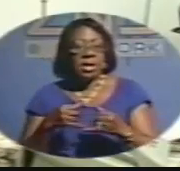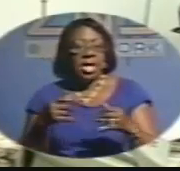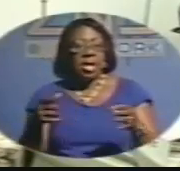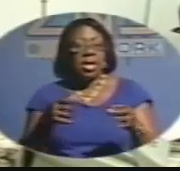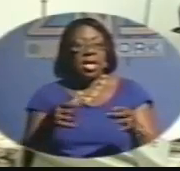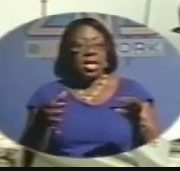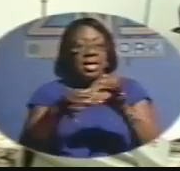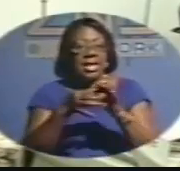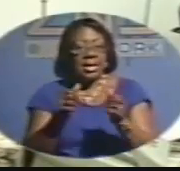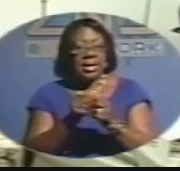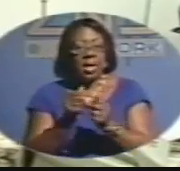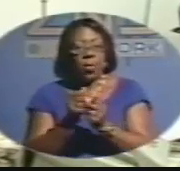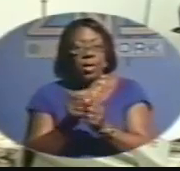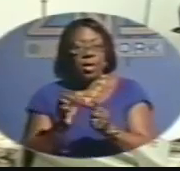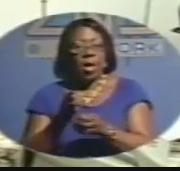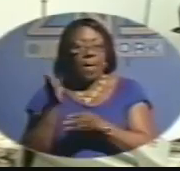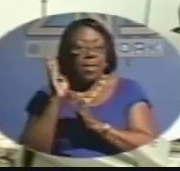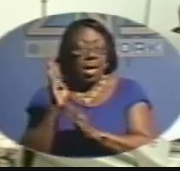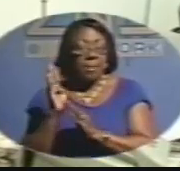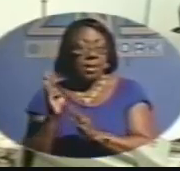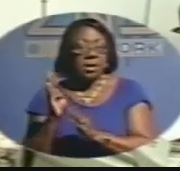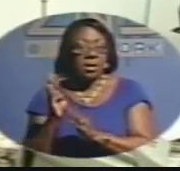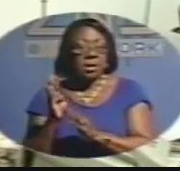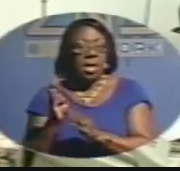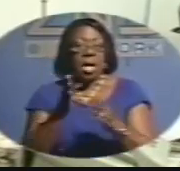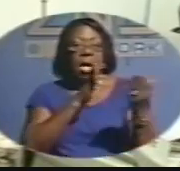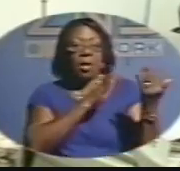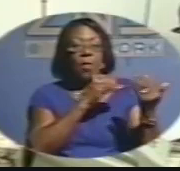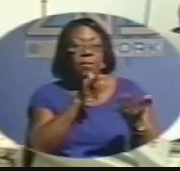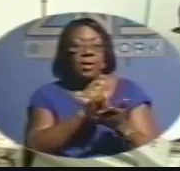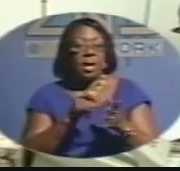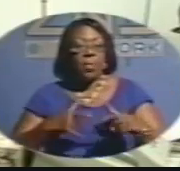probably some kind of technical cooperation agreement, and